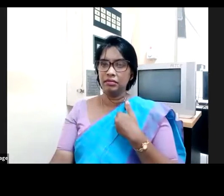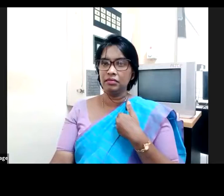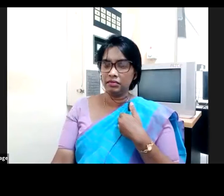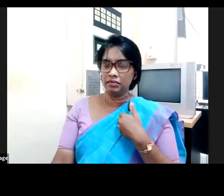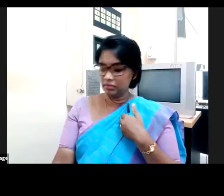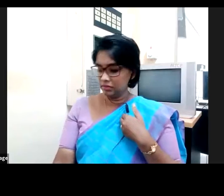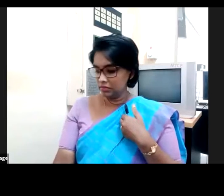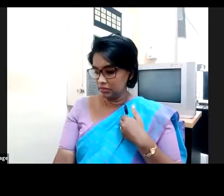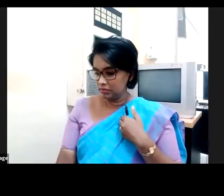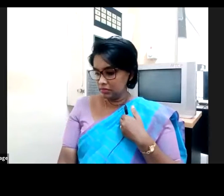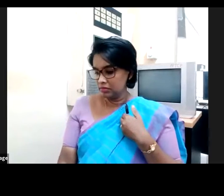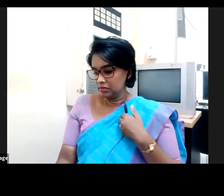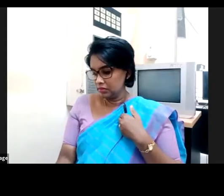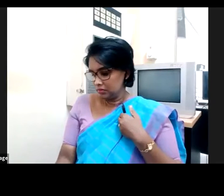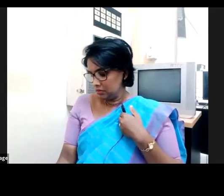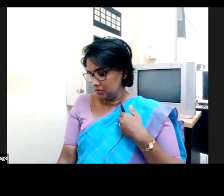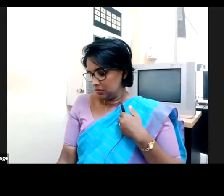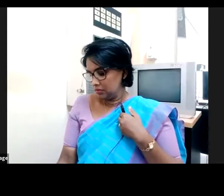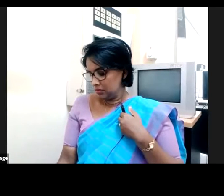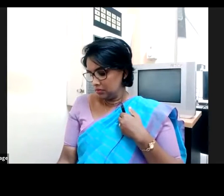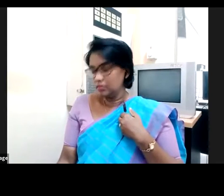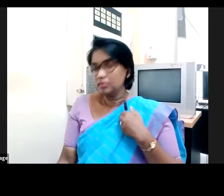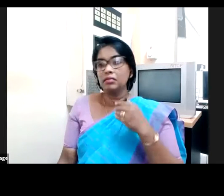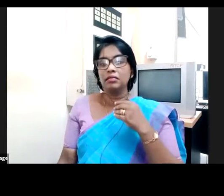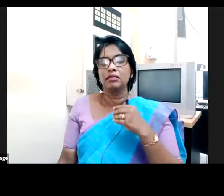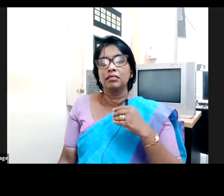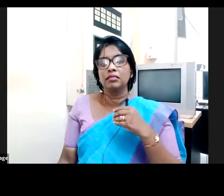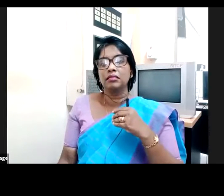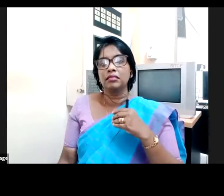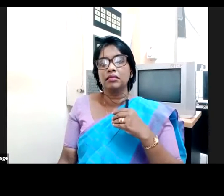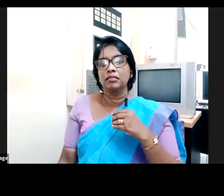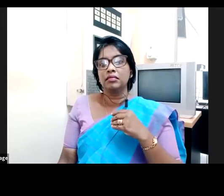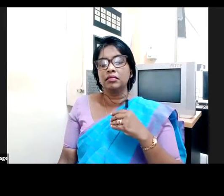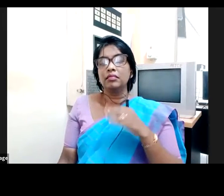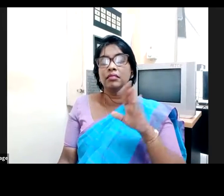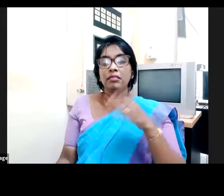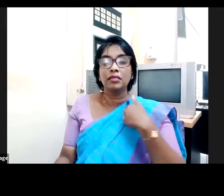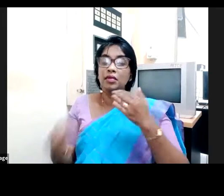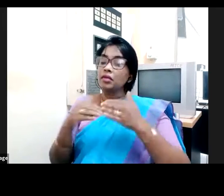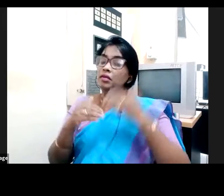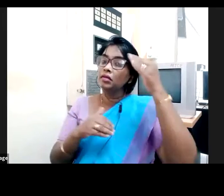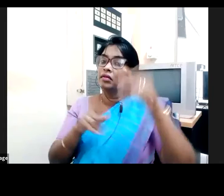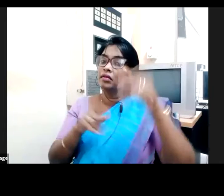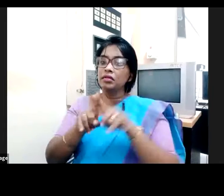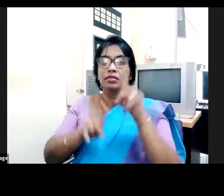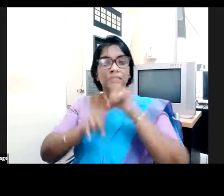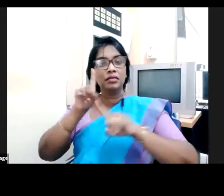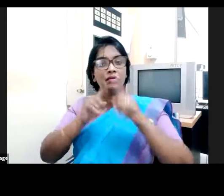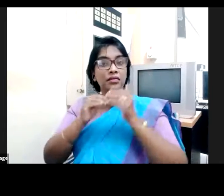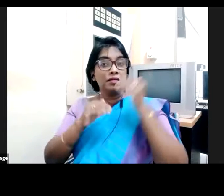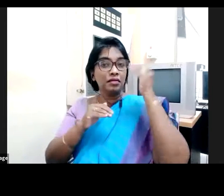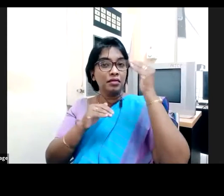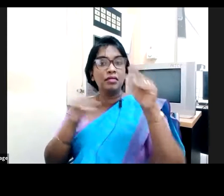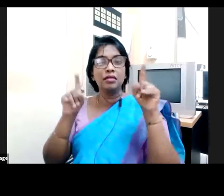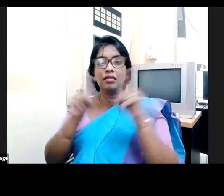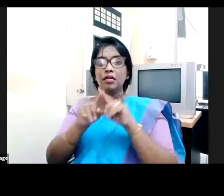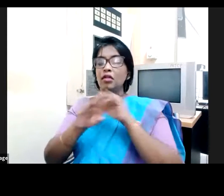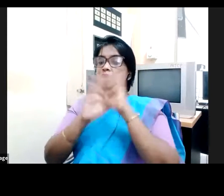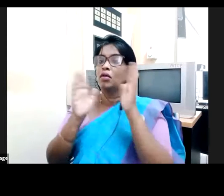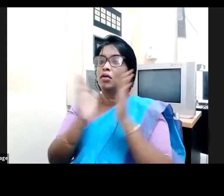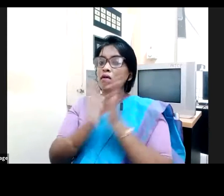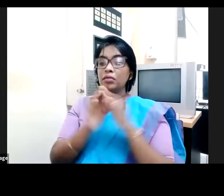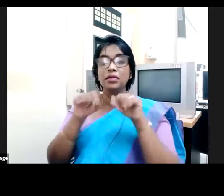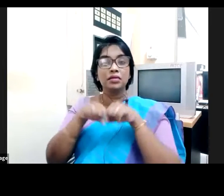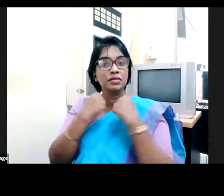this is why I would say, in this future that we're talking about, in all our organizations, that STEM skills